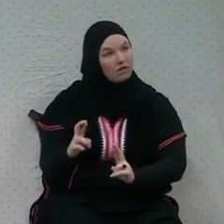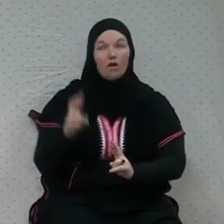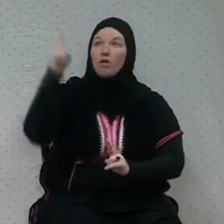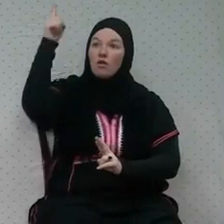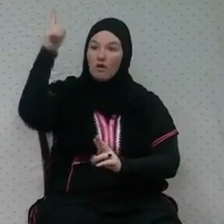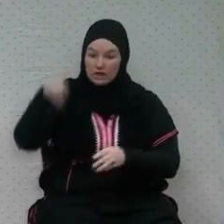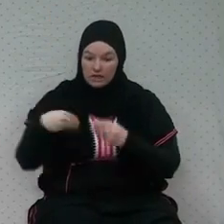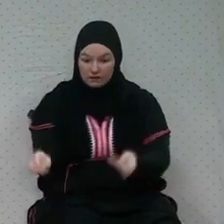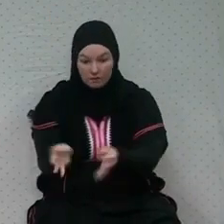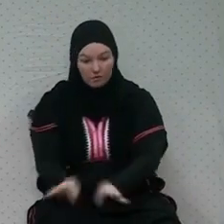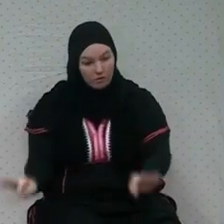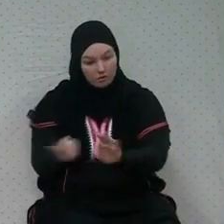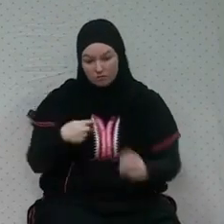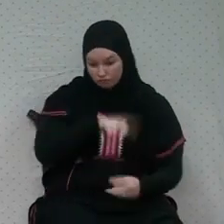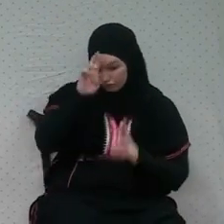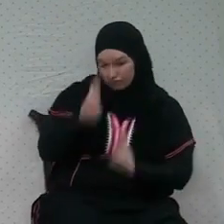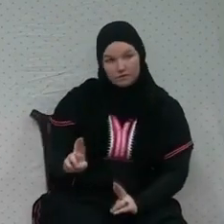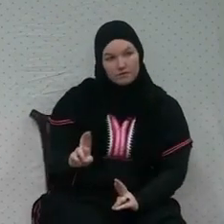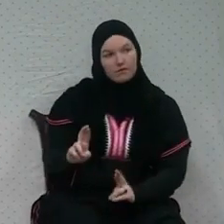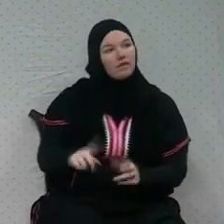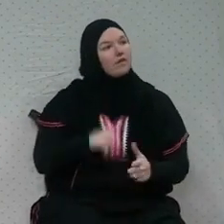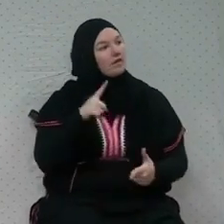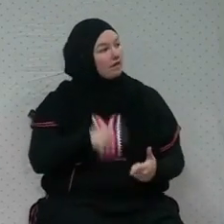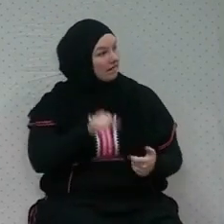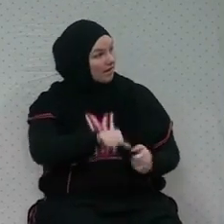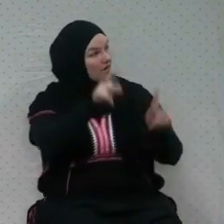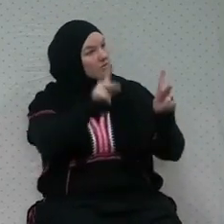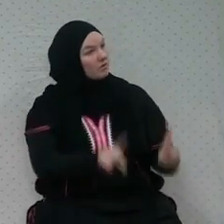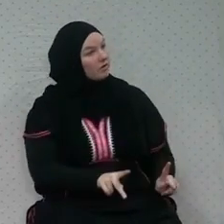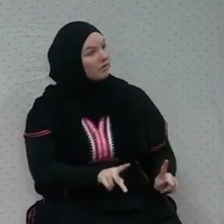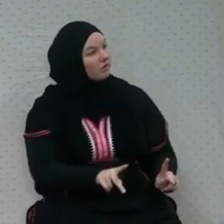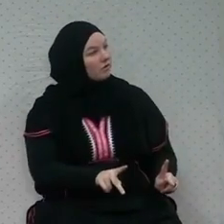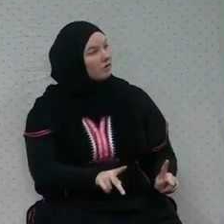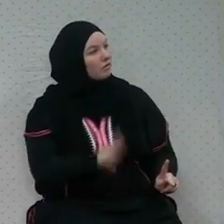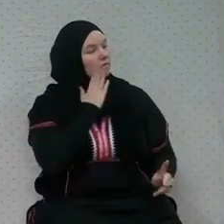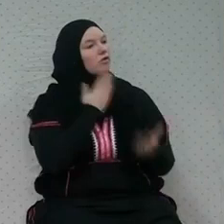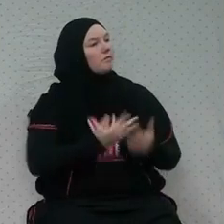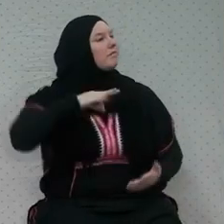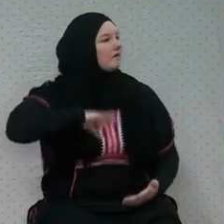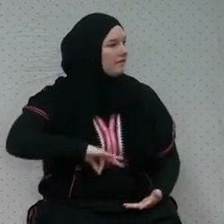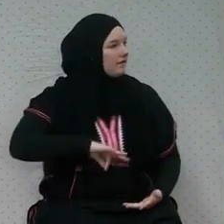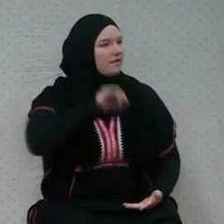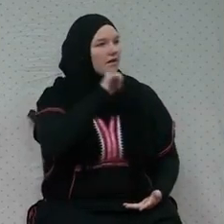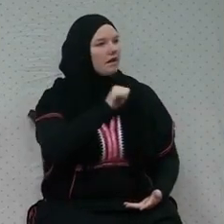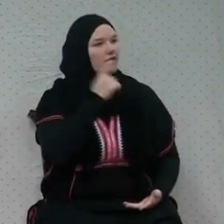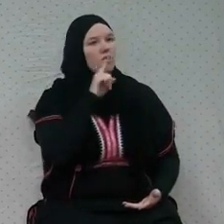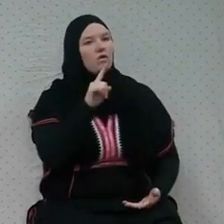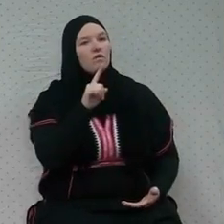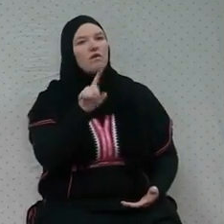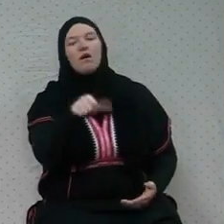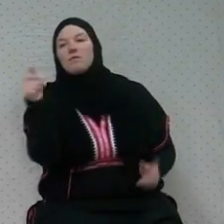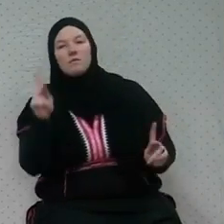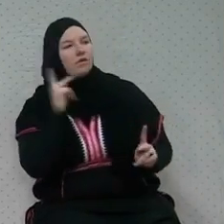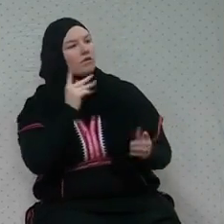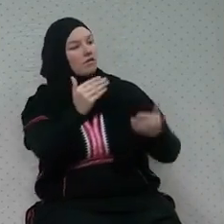and made important, then he, it is good for him. It's not for anybody else. Following couple of